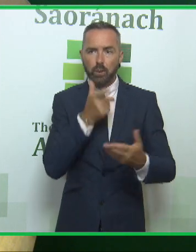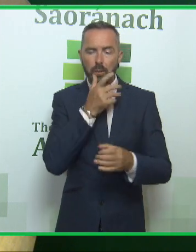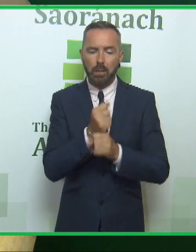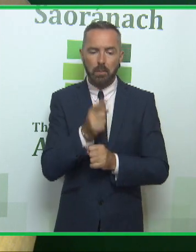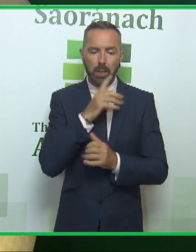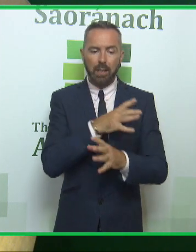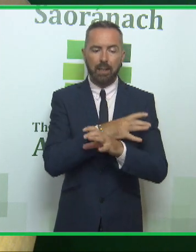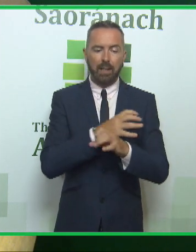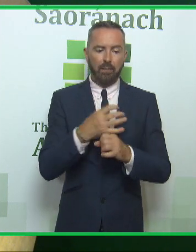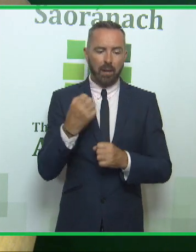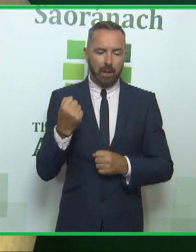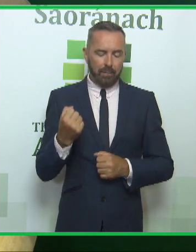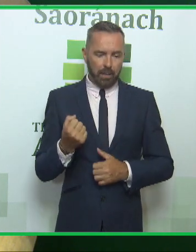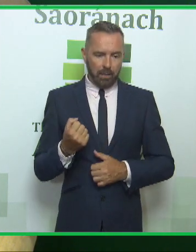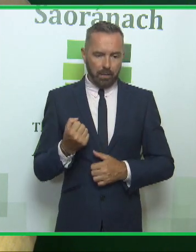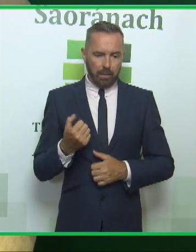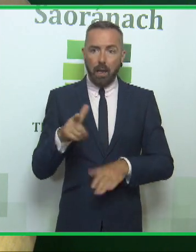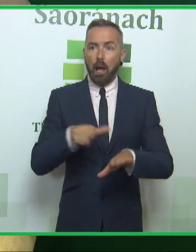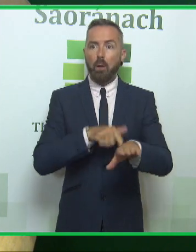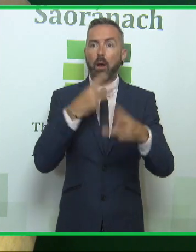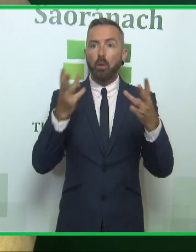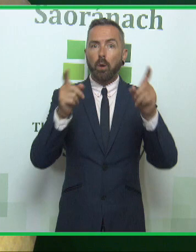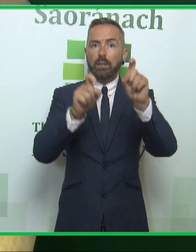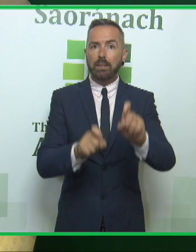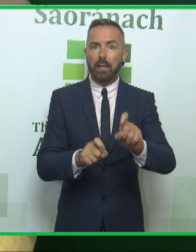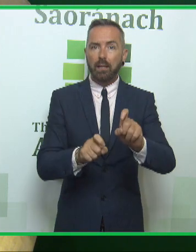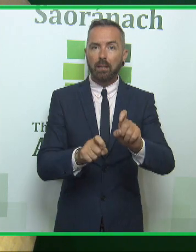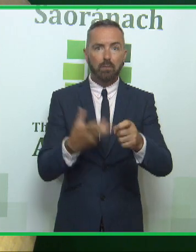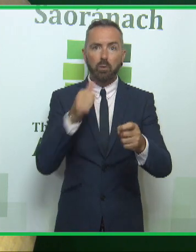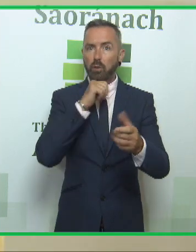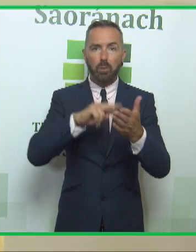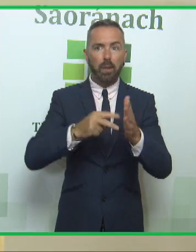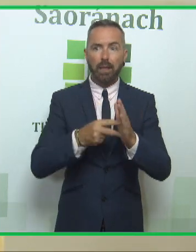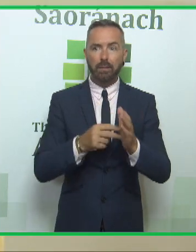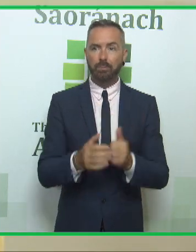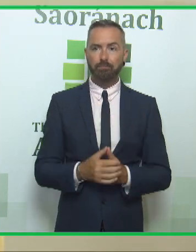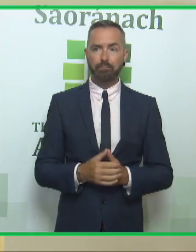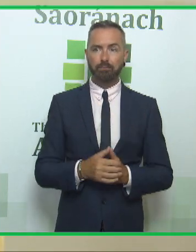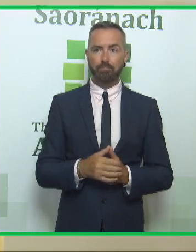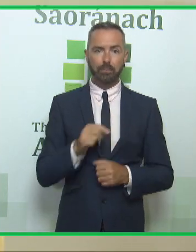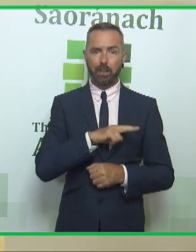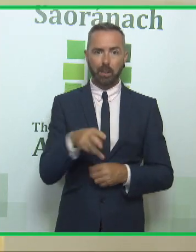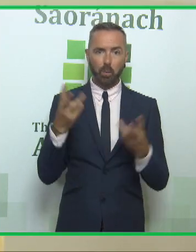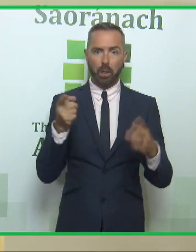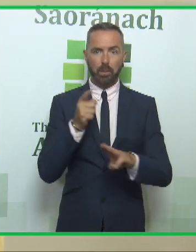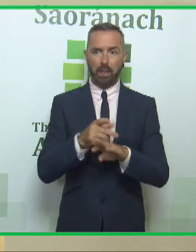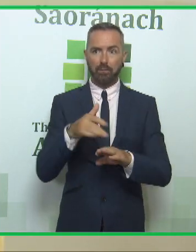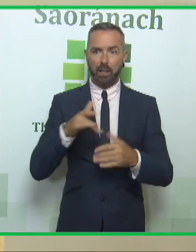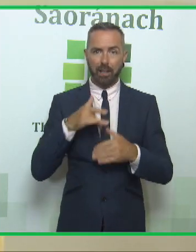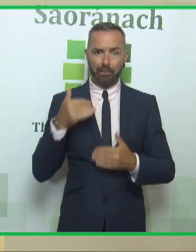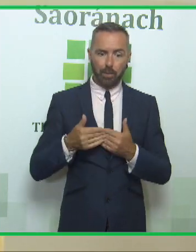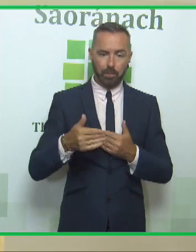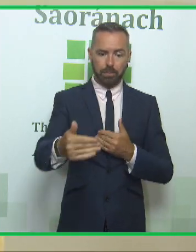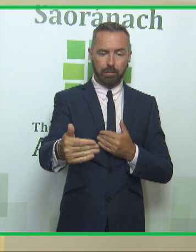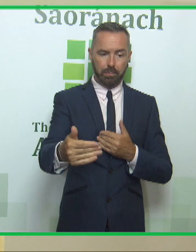was never a kind of, how long do you want to be here? I didn't want to be there for the rest of my life. I had 2